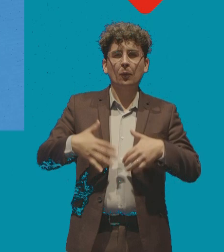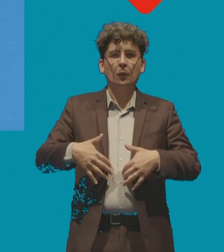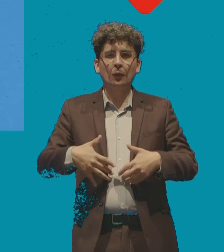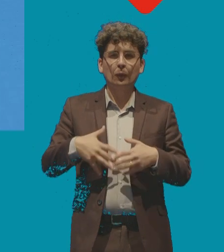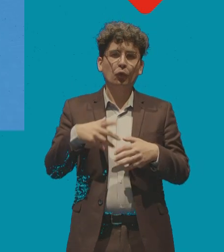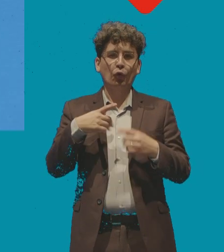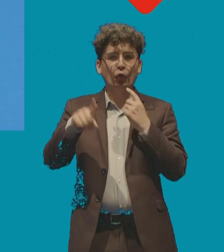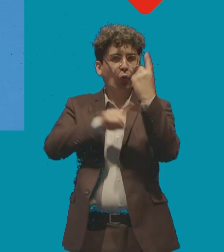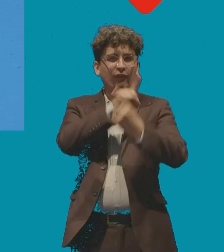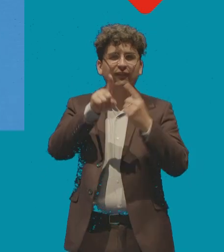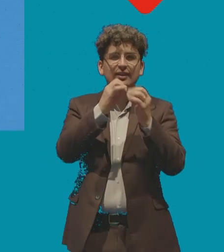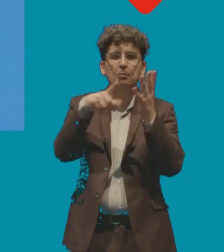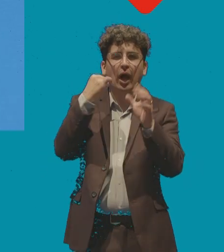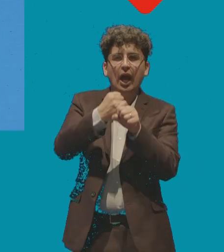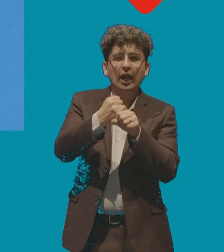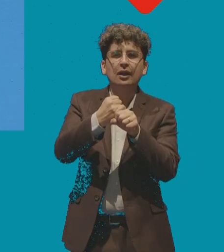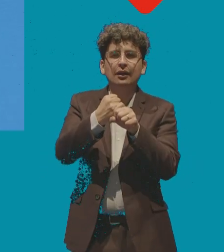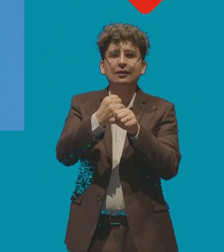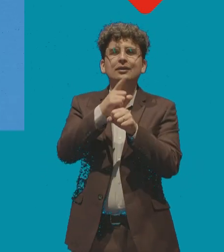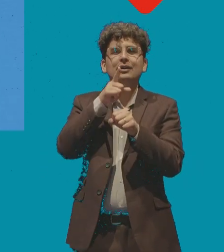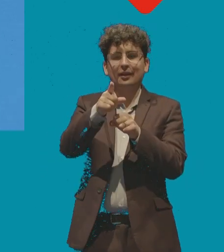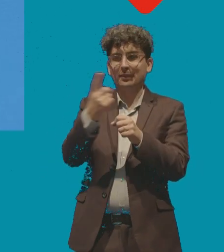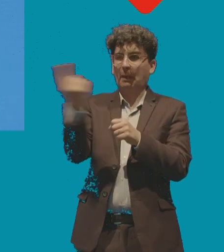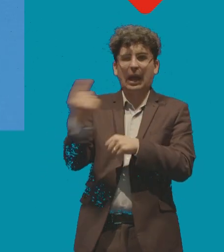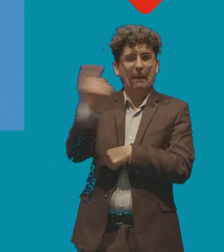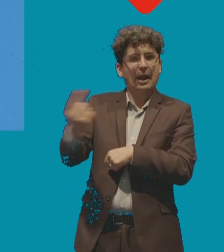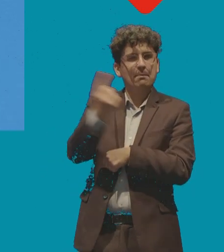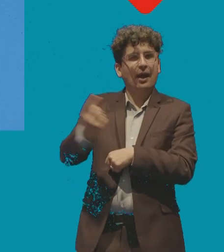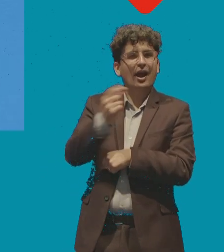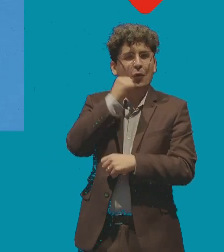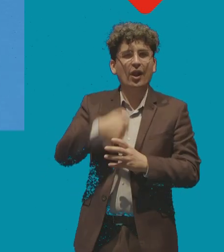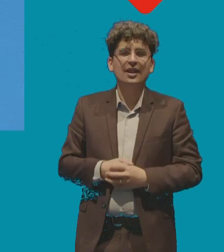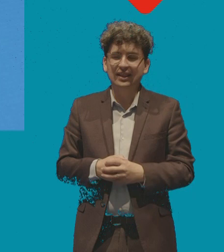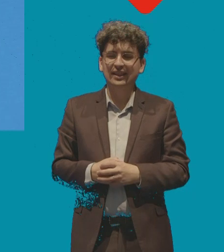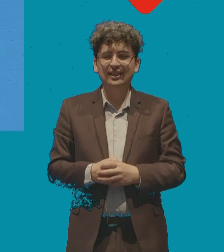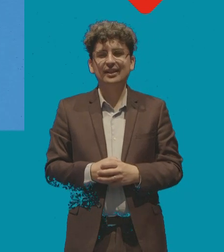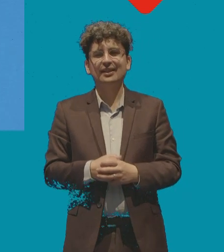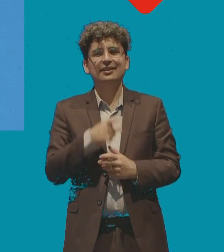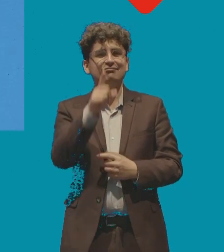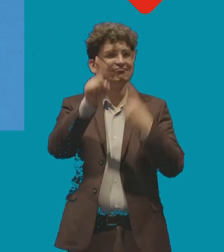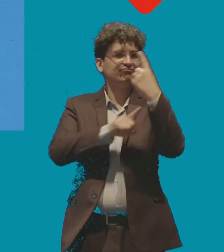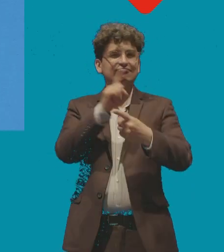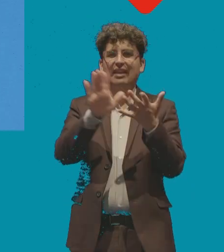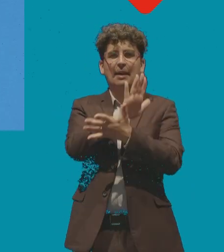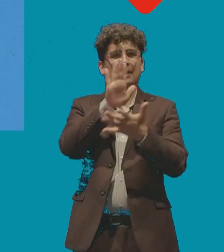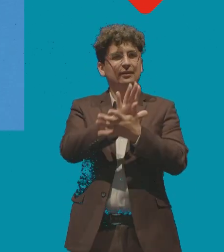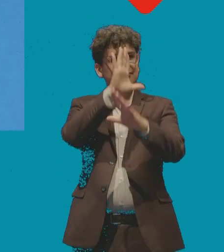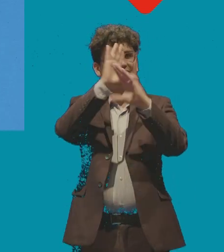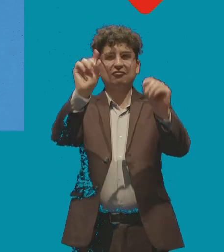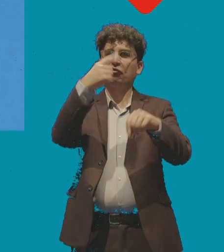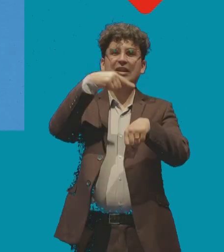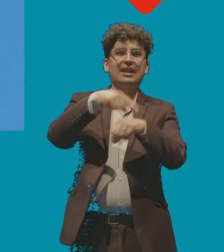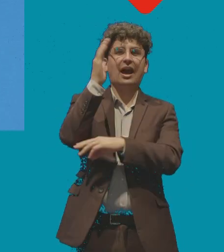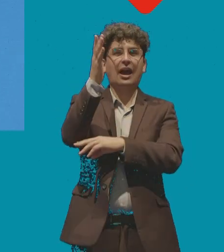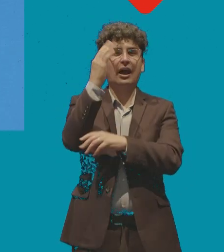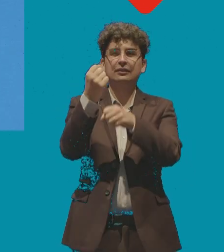bug, and that this will be your first visit of many. Conference, it's a real privilege to address you for the first time as the General